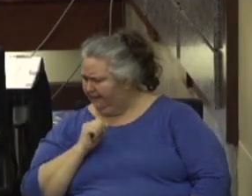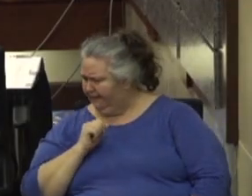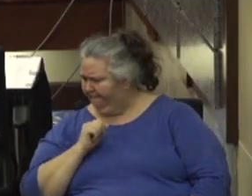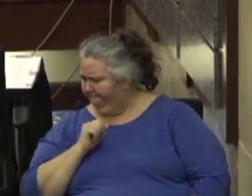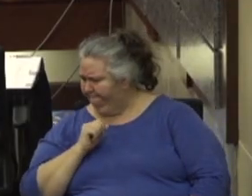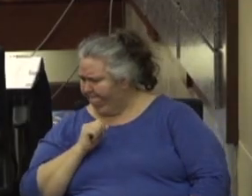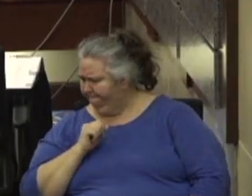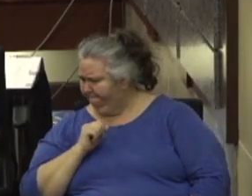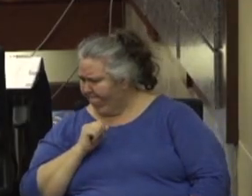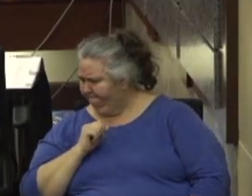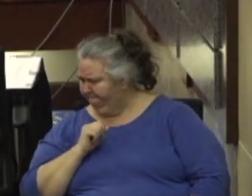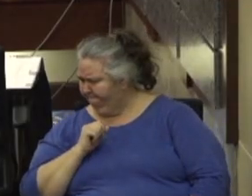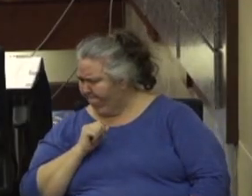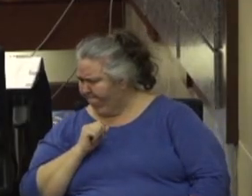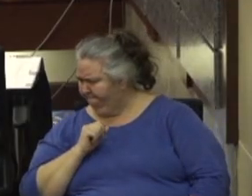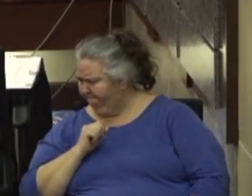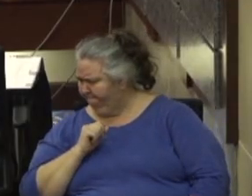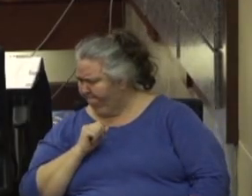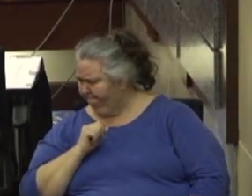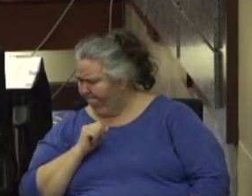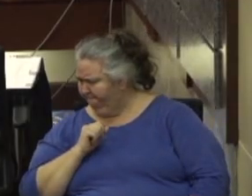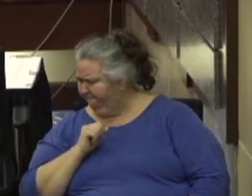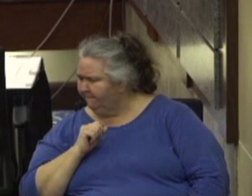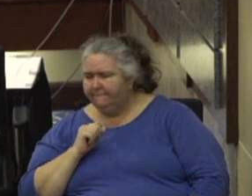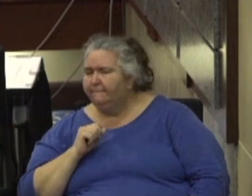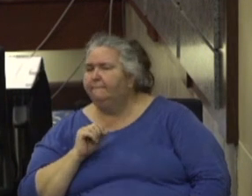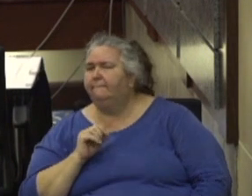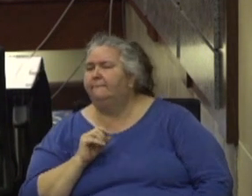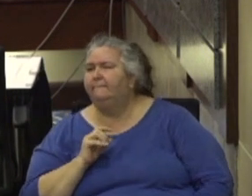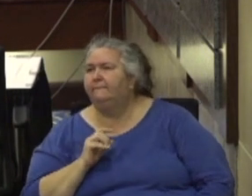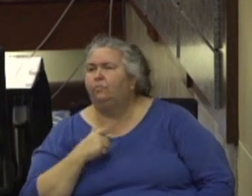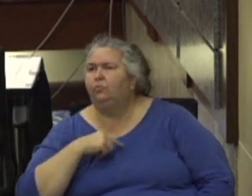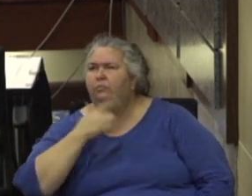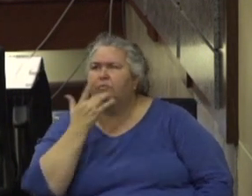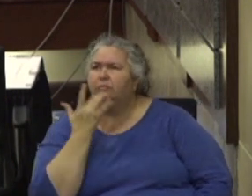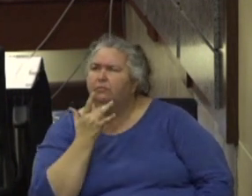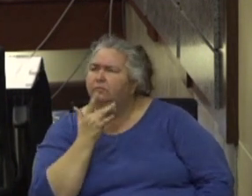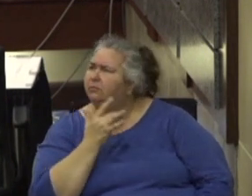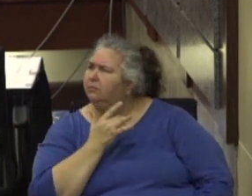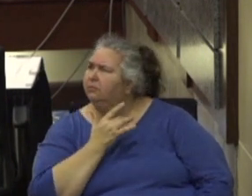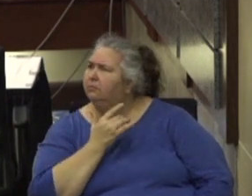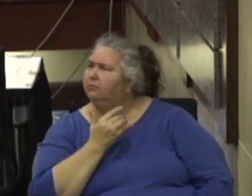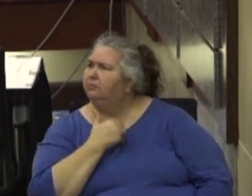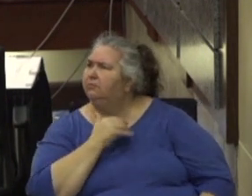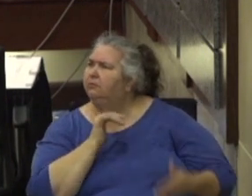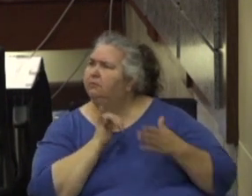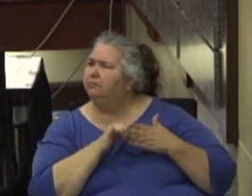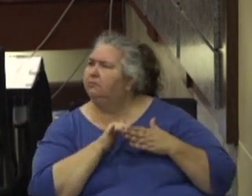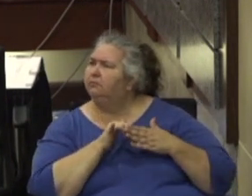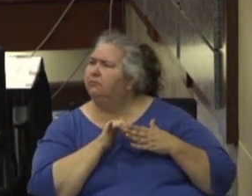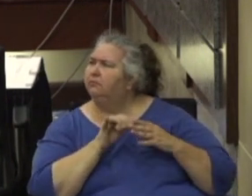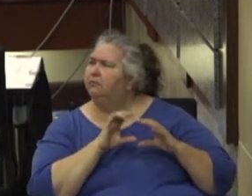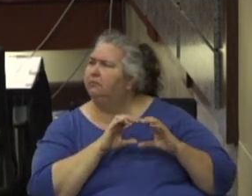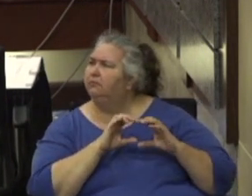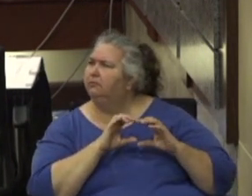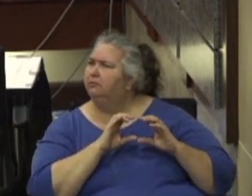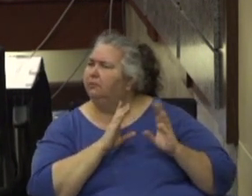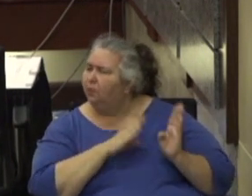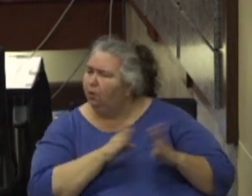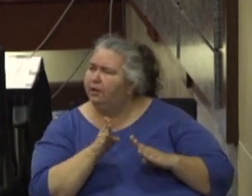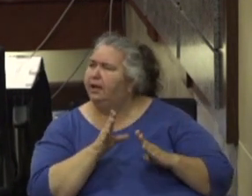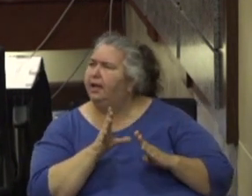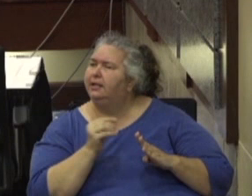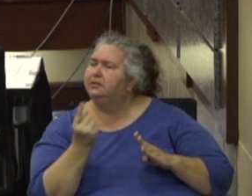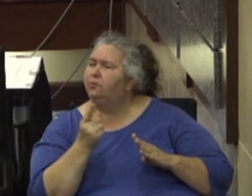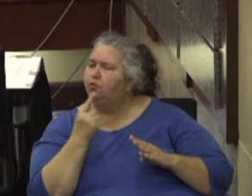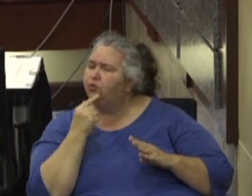again, Sarah, having her as co-chair of this deal, we're lucky to get somebody that's organized and that's familiar with the community.